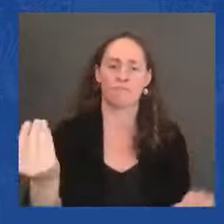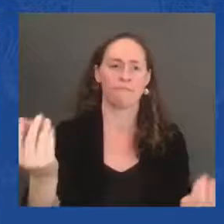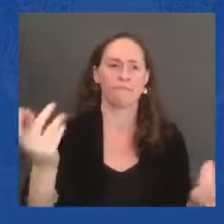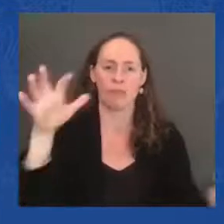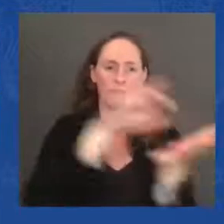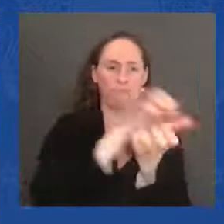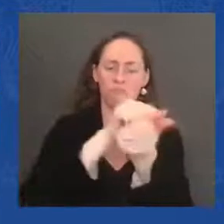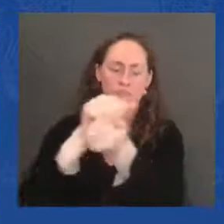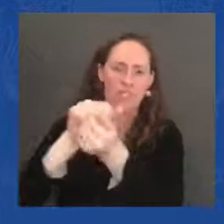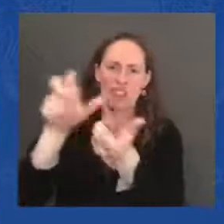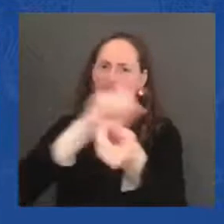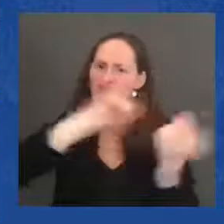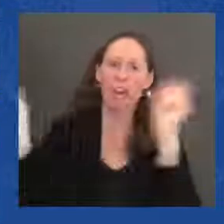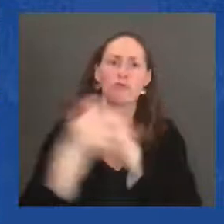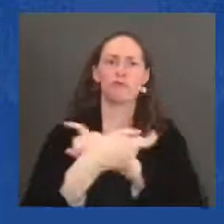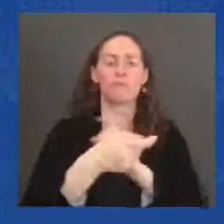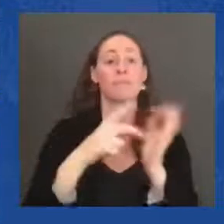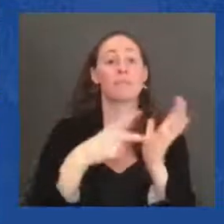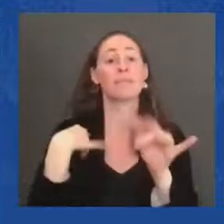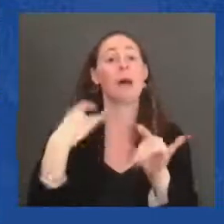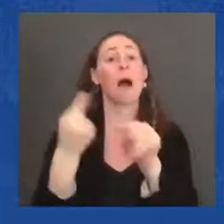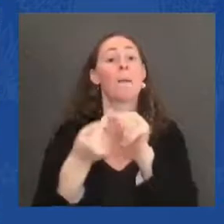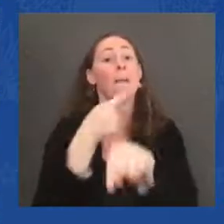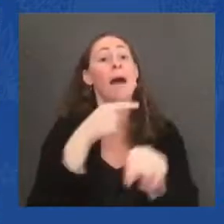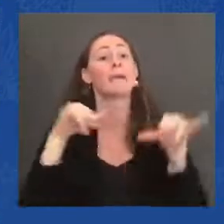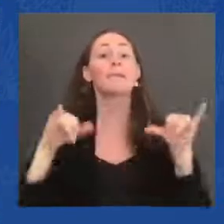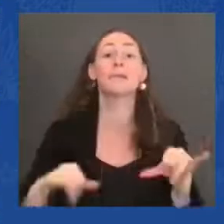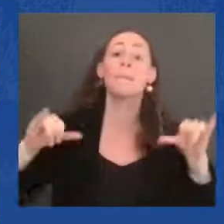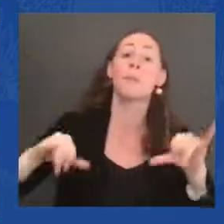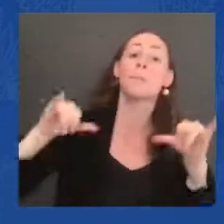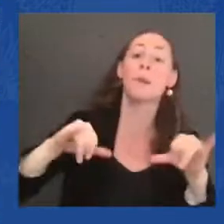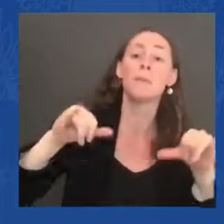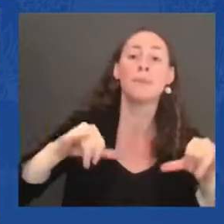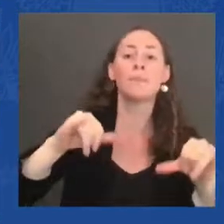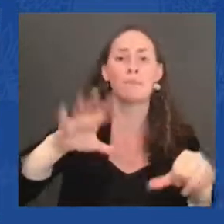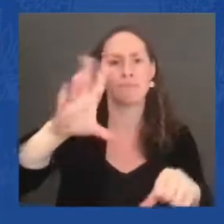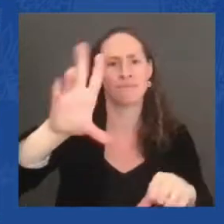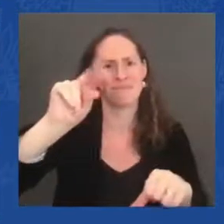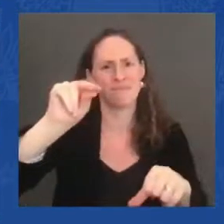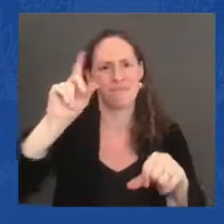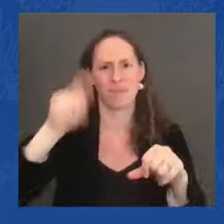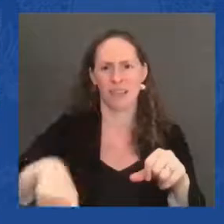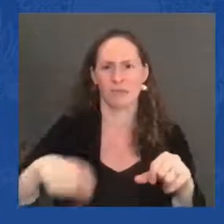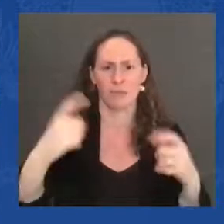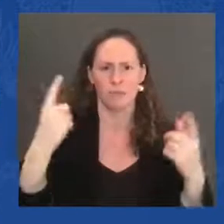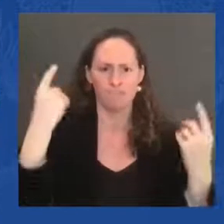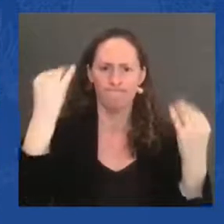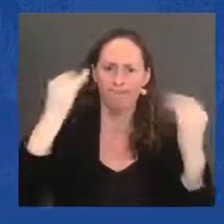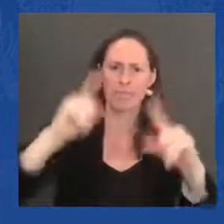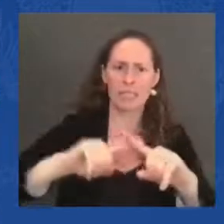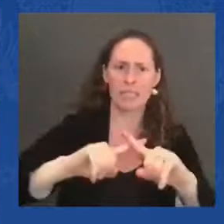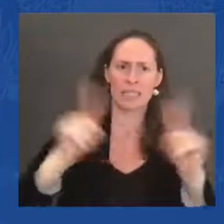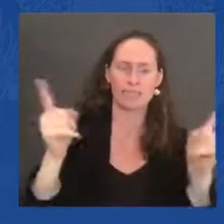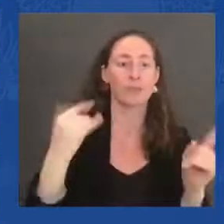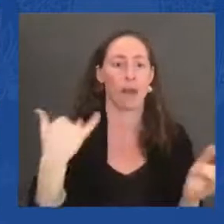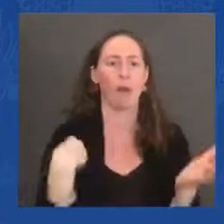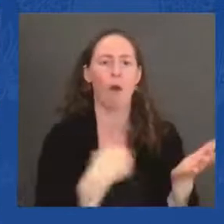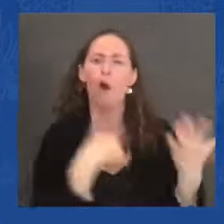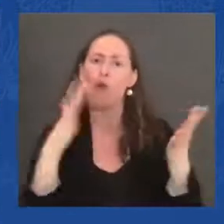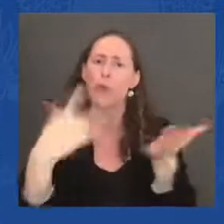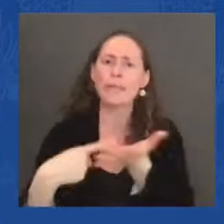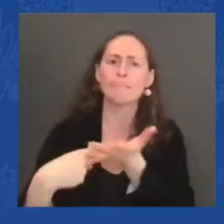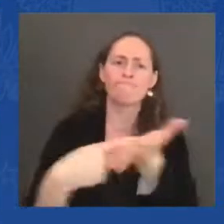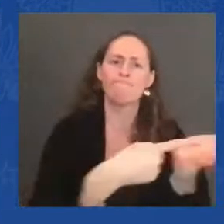Western governors, and we've talked about this. And you know, there's an expression I say to